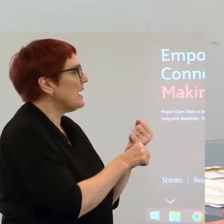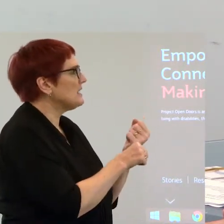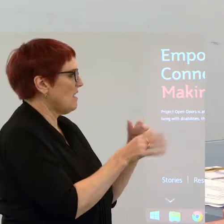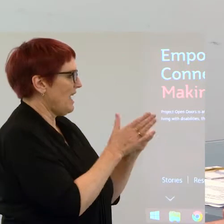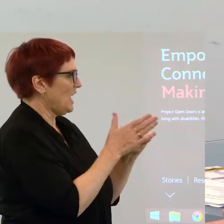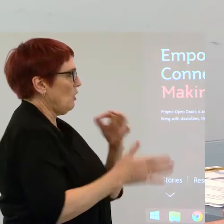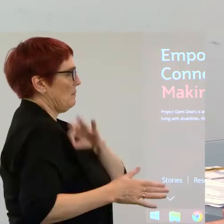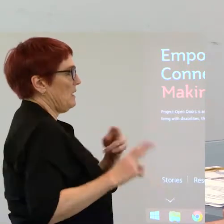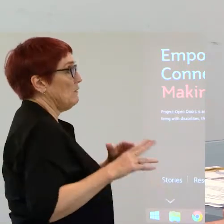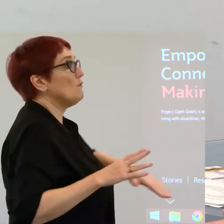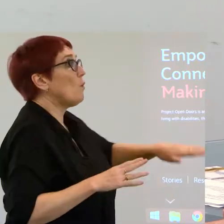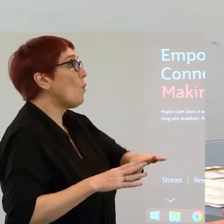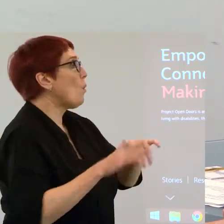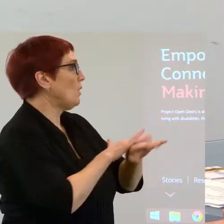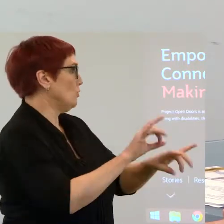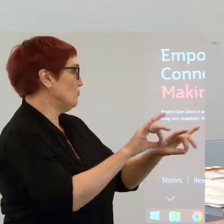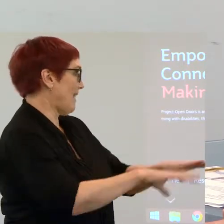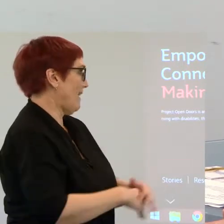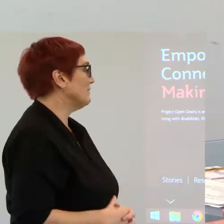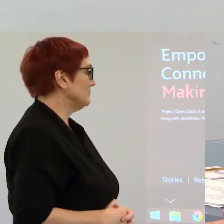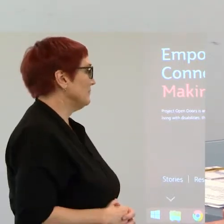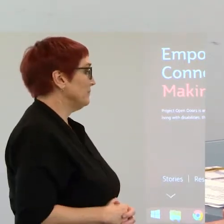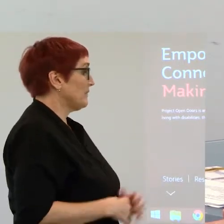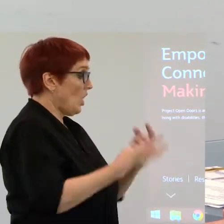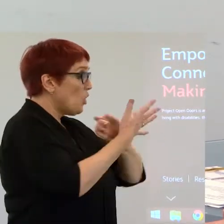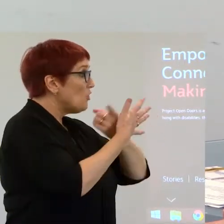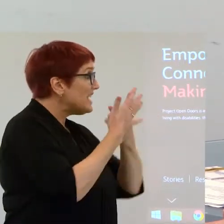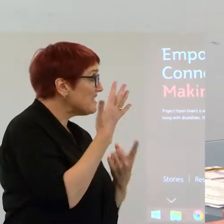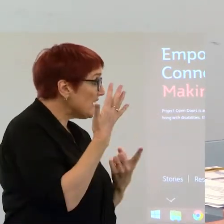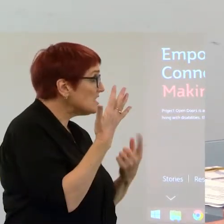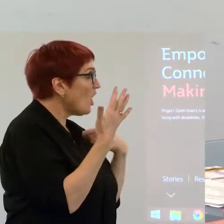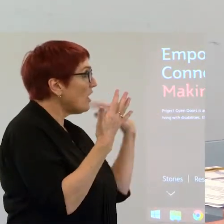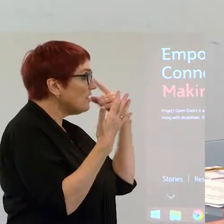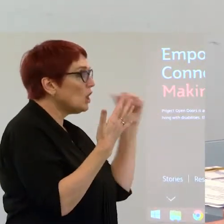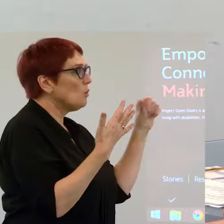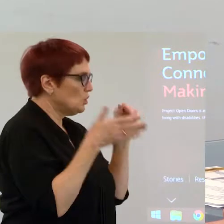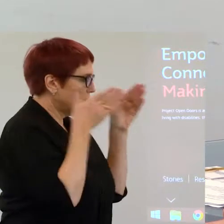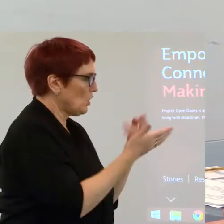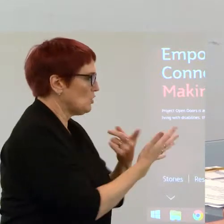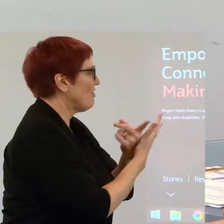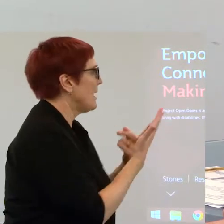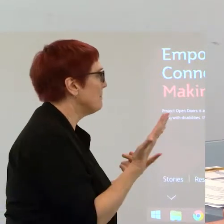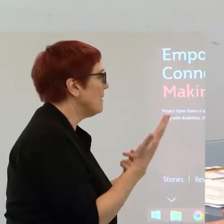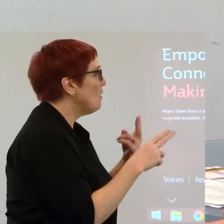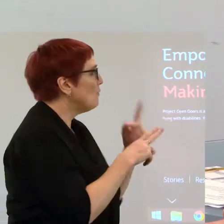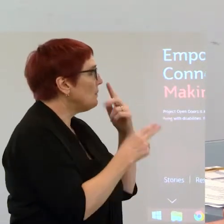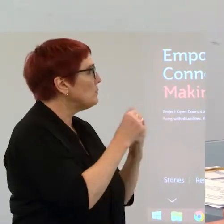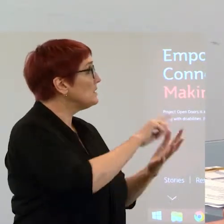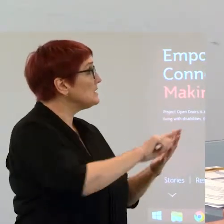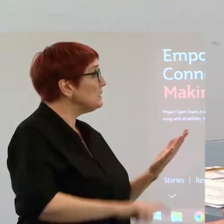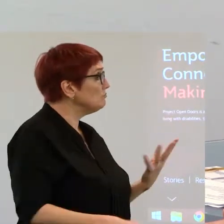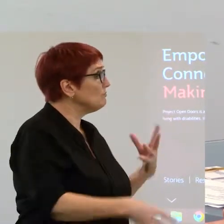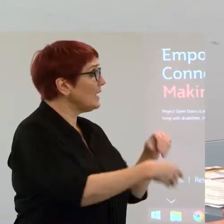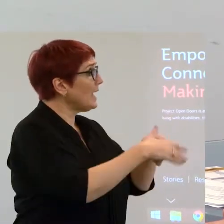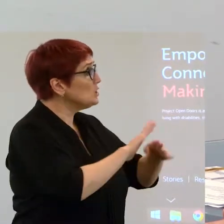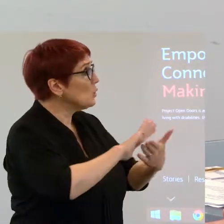that occurs for people with disabilities. And these are the things that I think we need to focus on as people with disabilities engaging